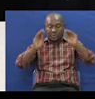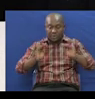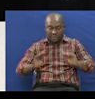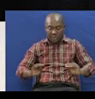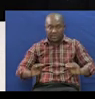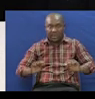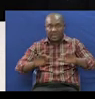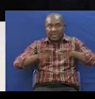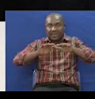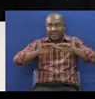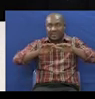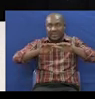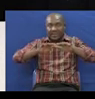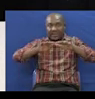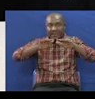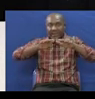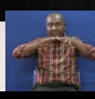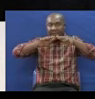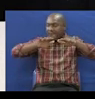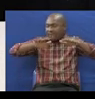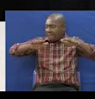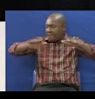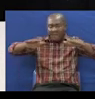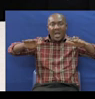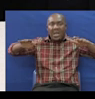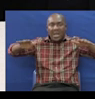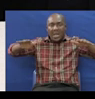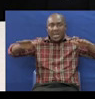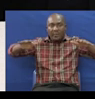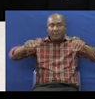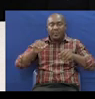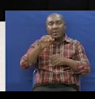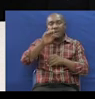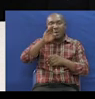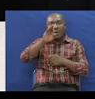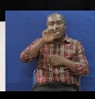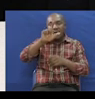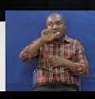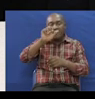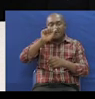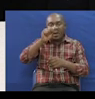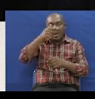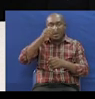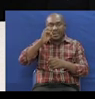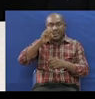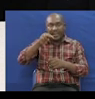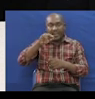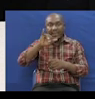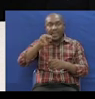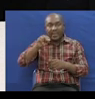structure is a flattened sphere. When we talk of a flattened